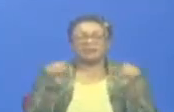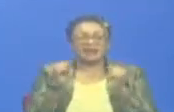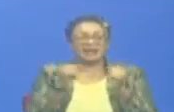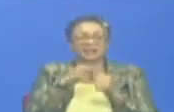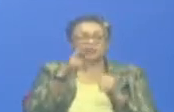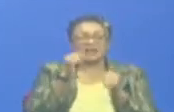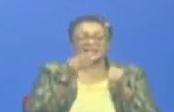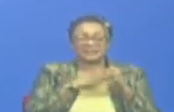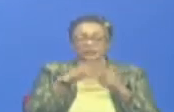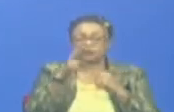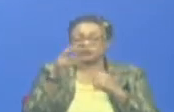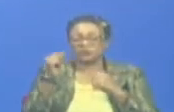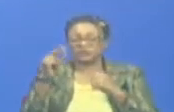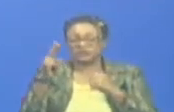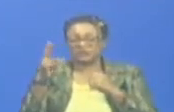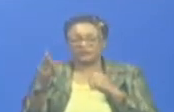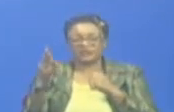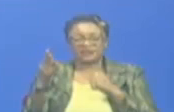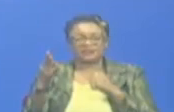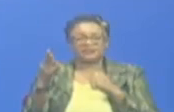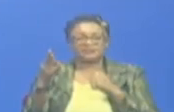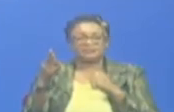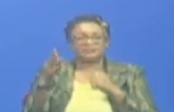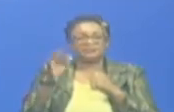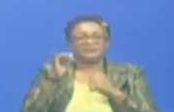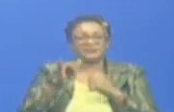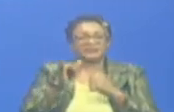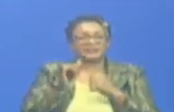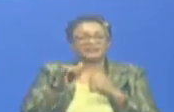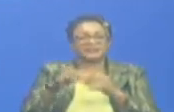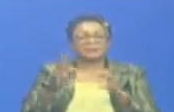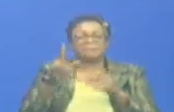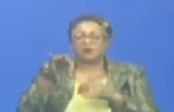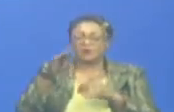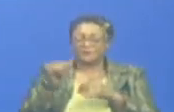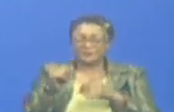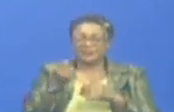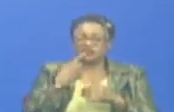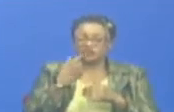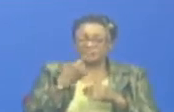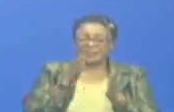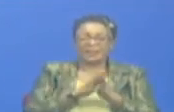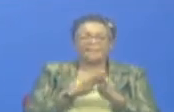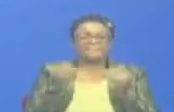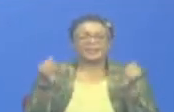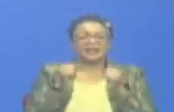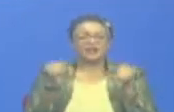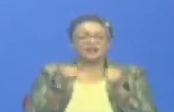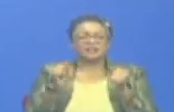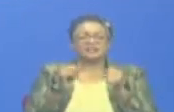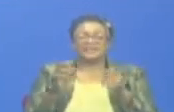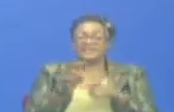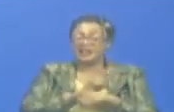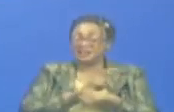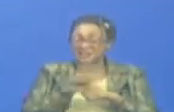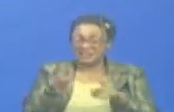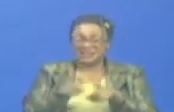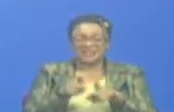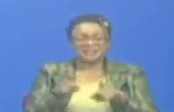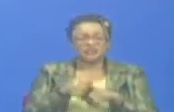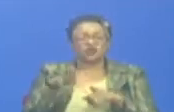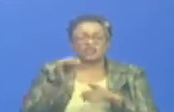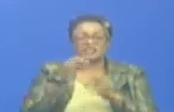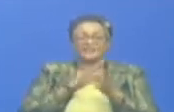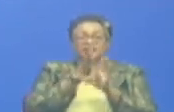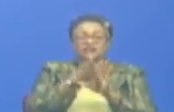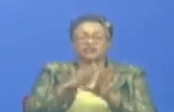2019-2023 that singled out prevention, prompt diagnosis, treatment, and malarial surveillance as core intervention